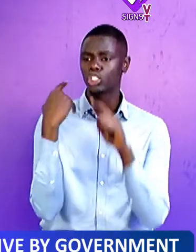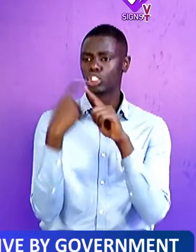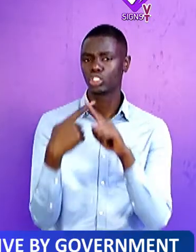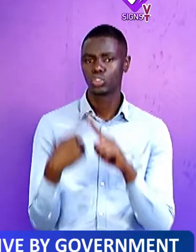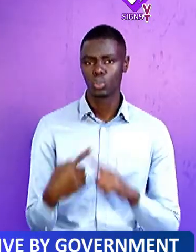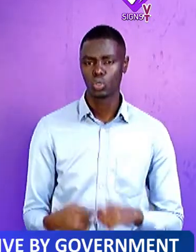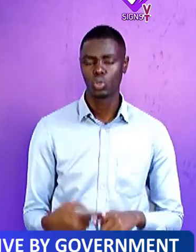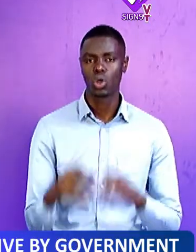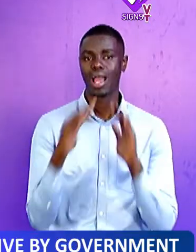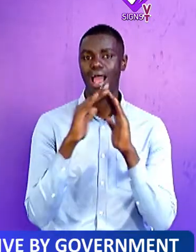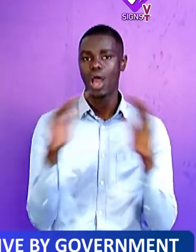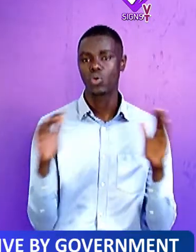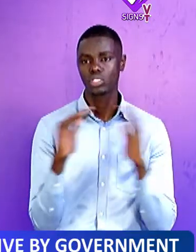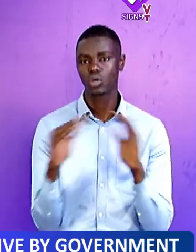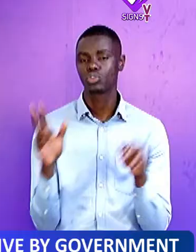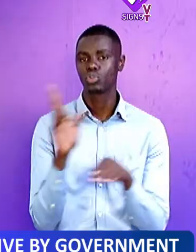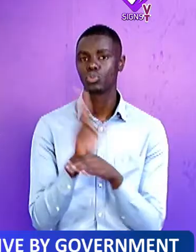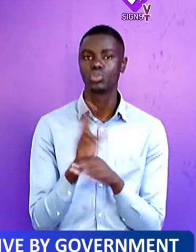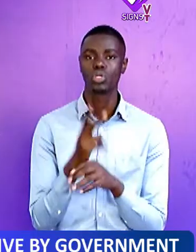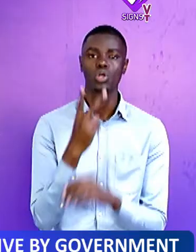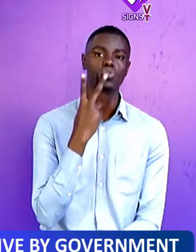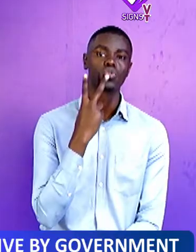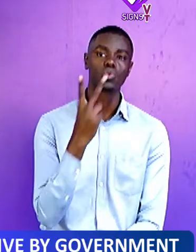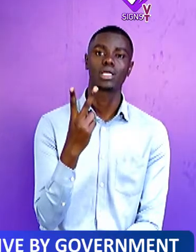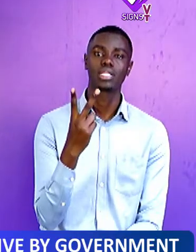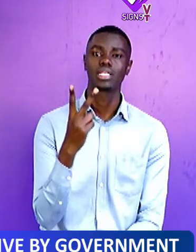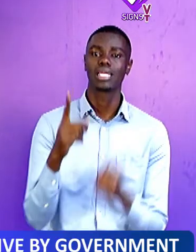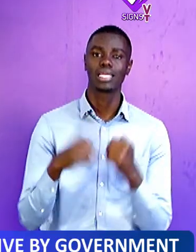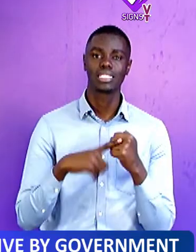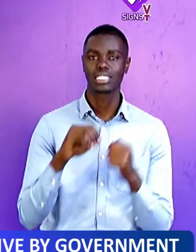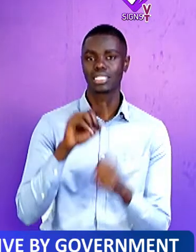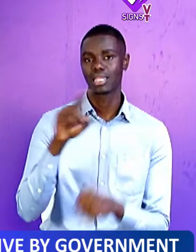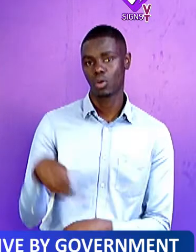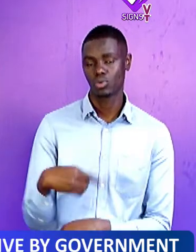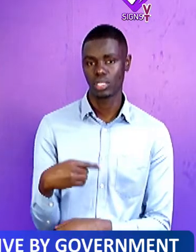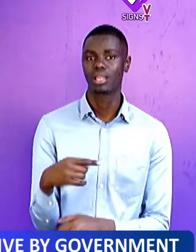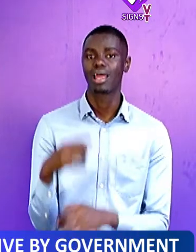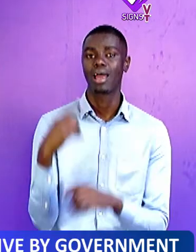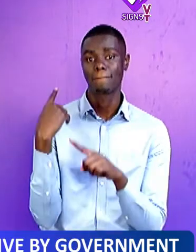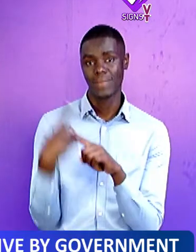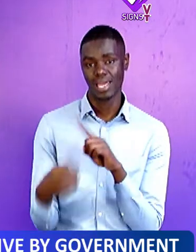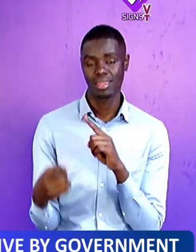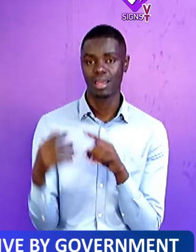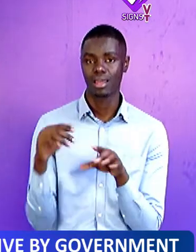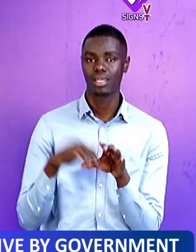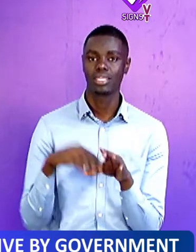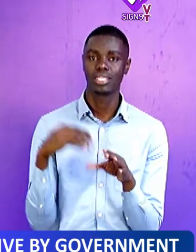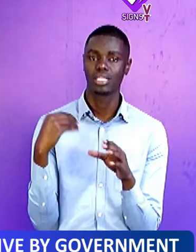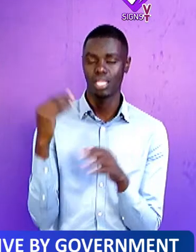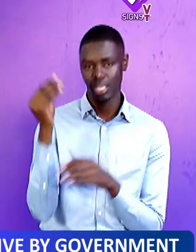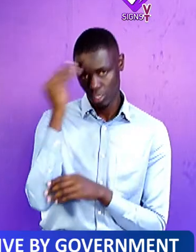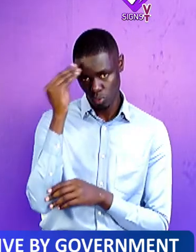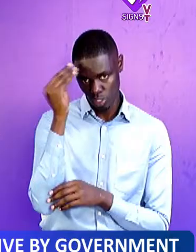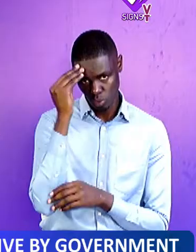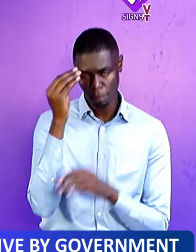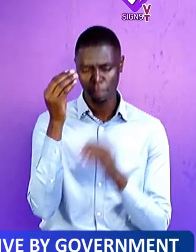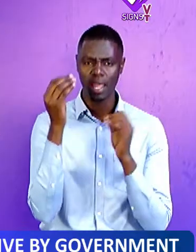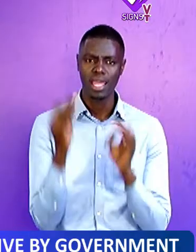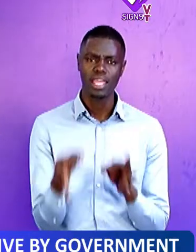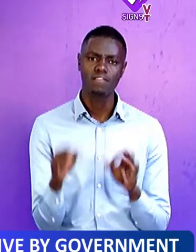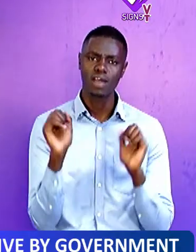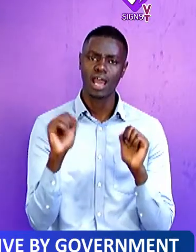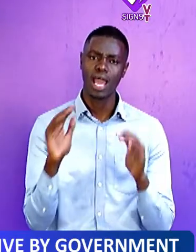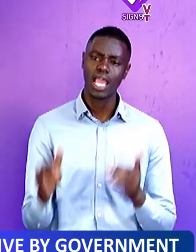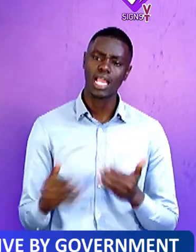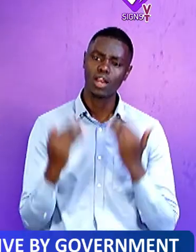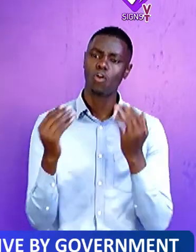every household spends around 260,000 shillings per year in education. So if I can